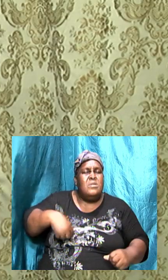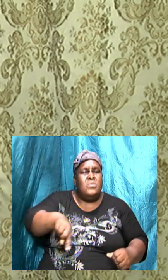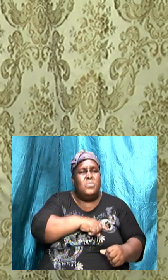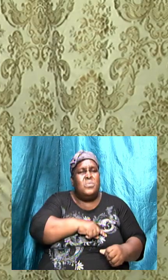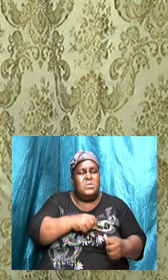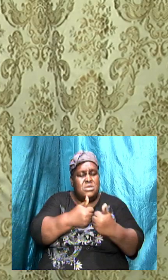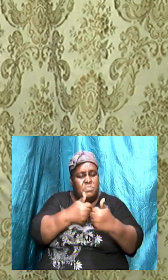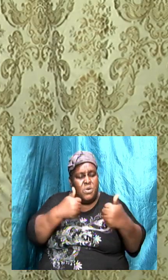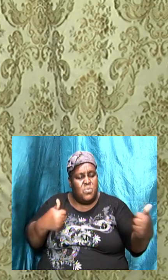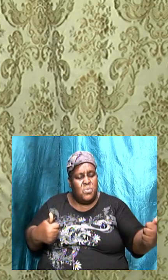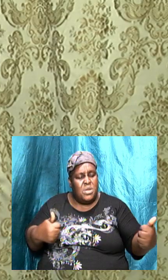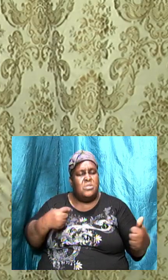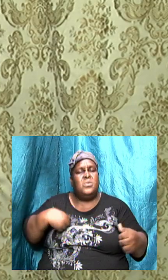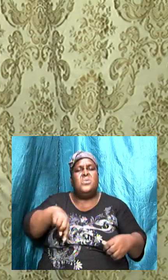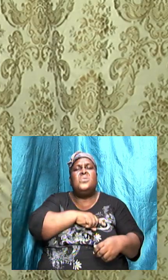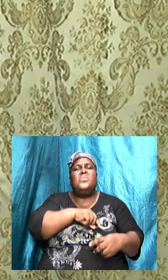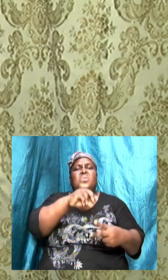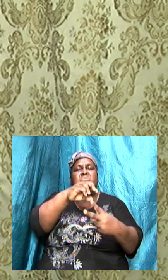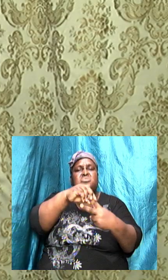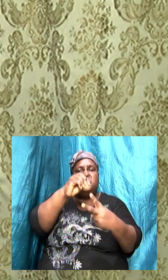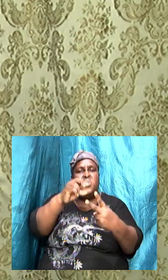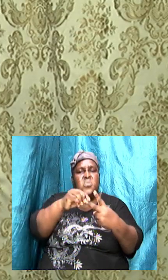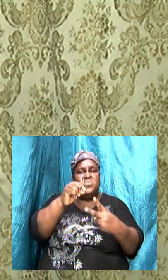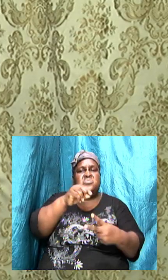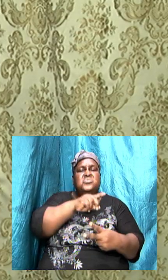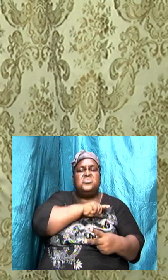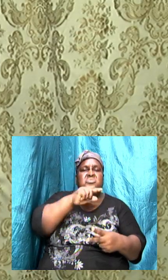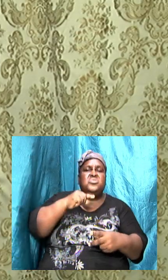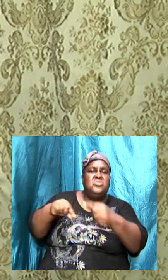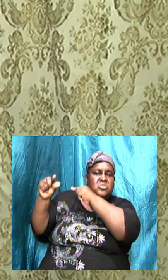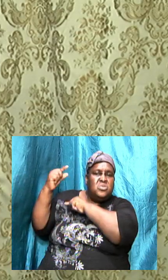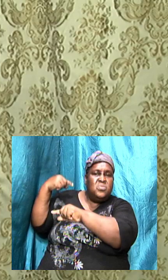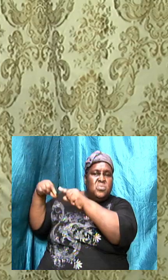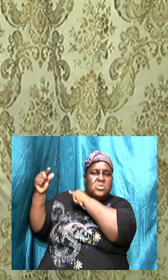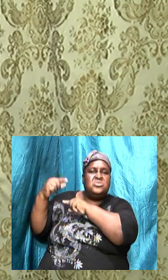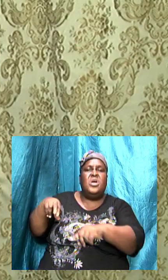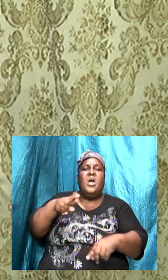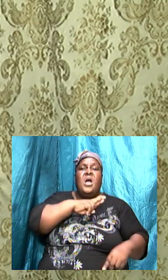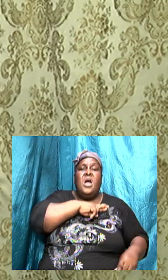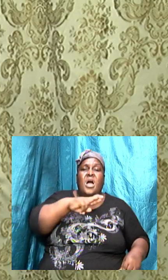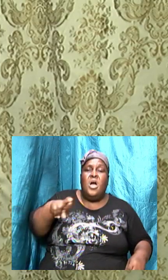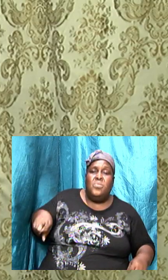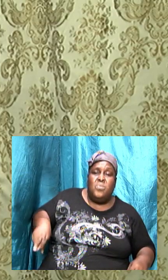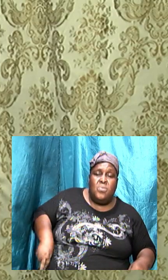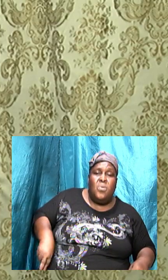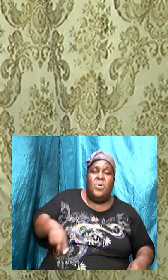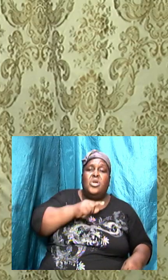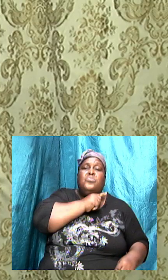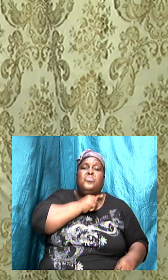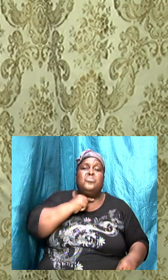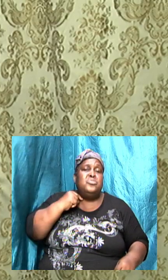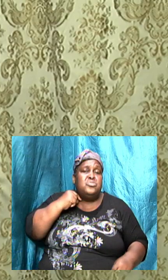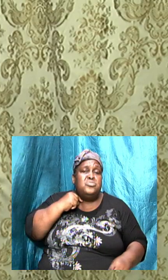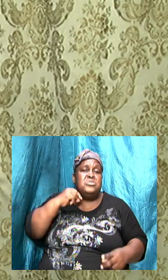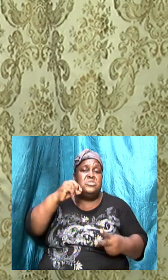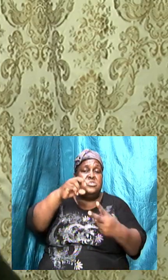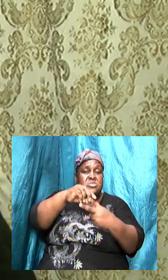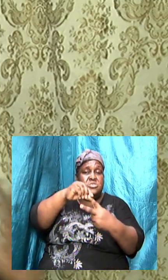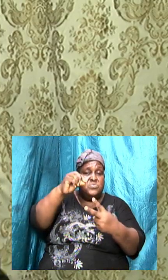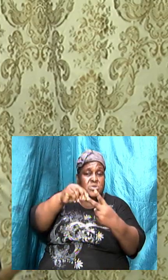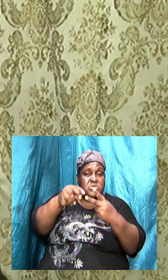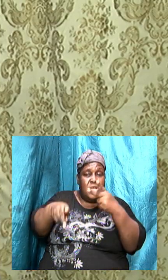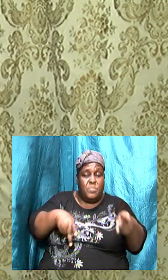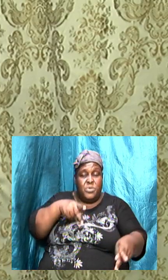chosen, a chosen generation, a royal priesthood, a peculiar people, a holy nation, meaning